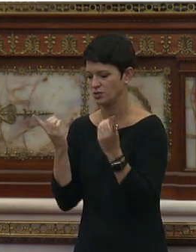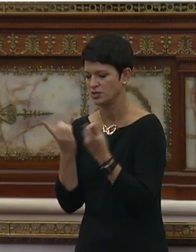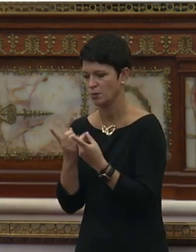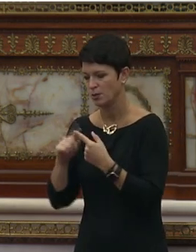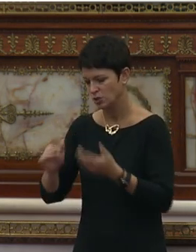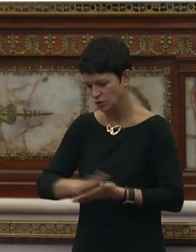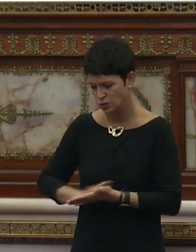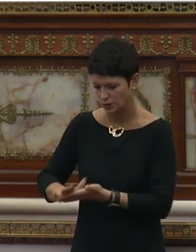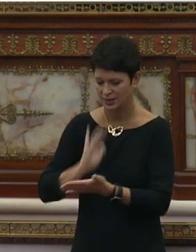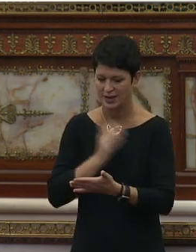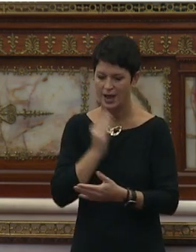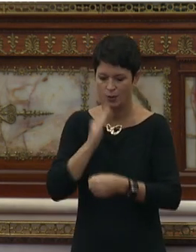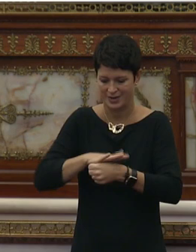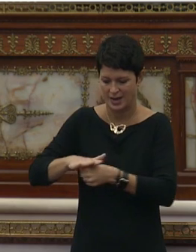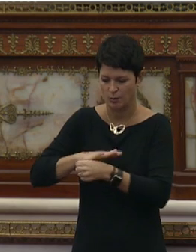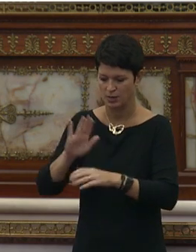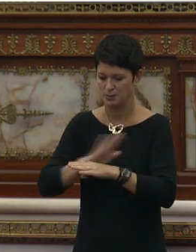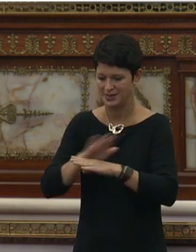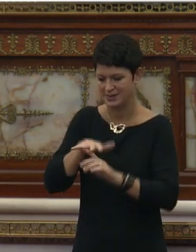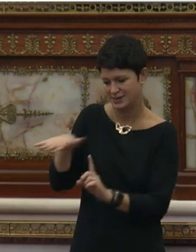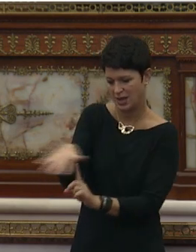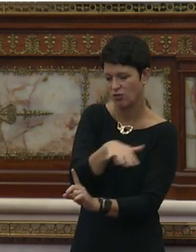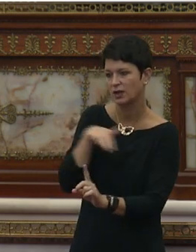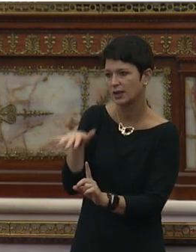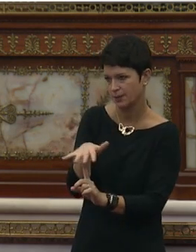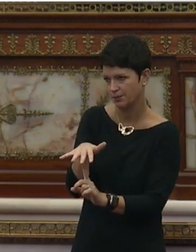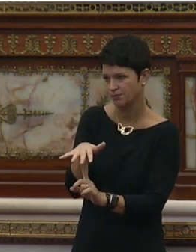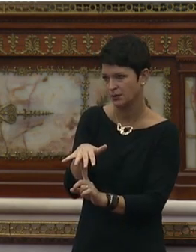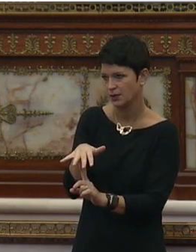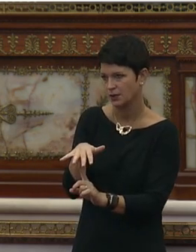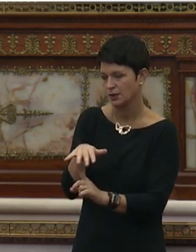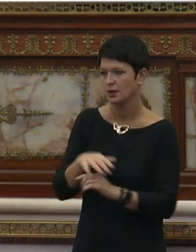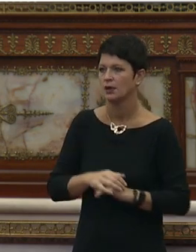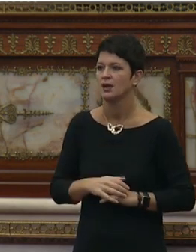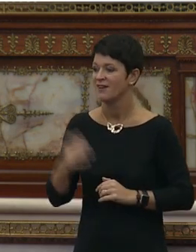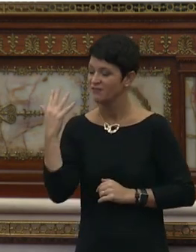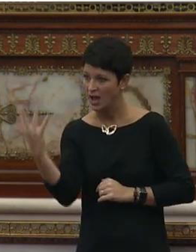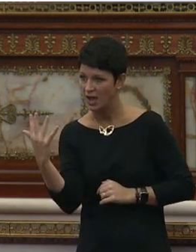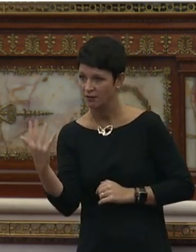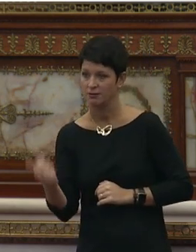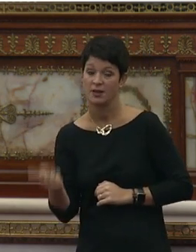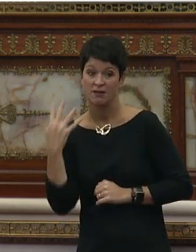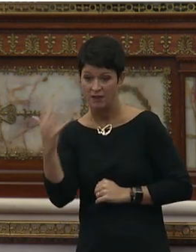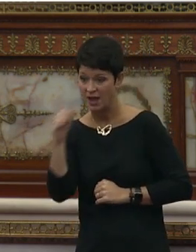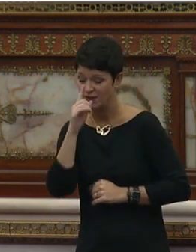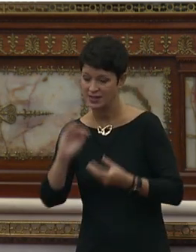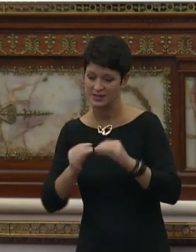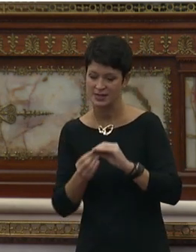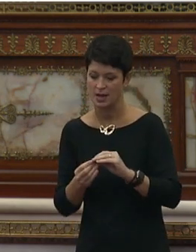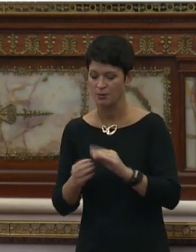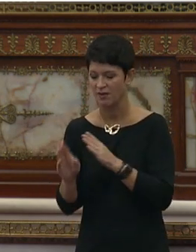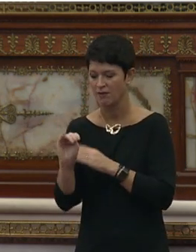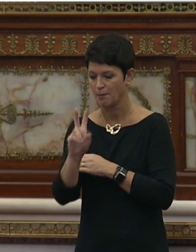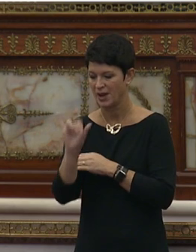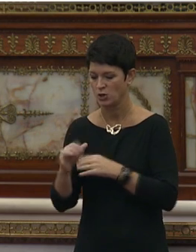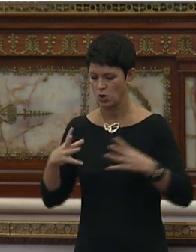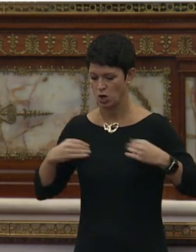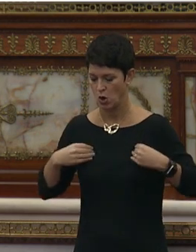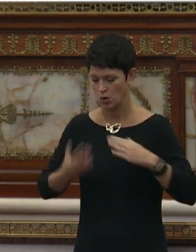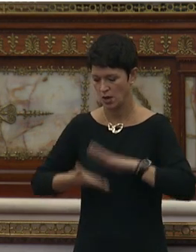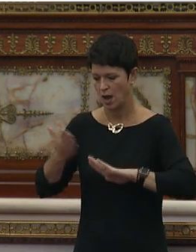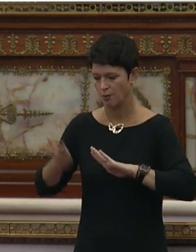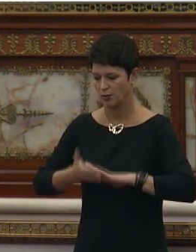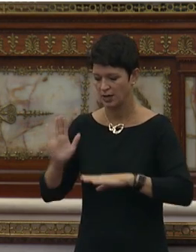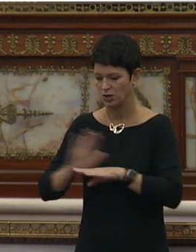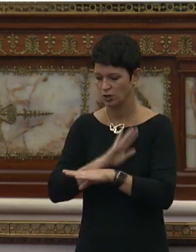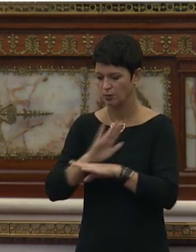to clean our neighborhood commercial corridors. And five is the number of minority-owned and